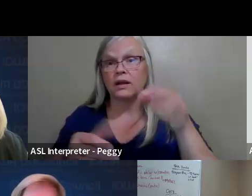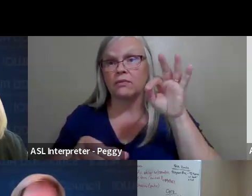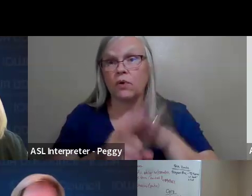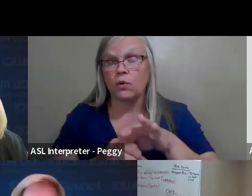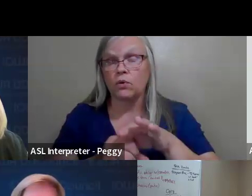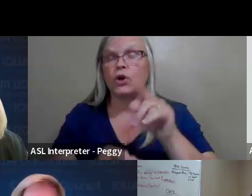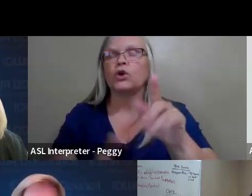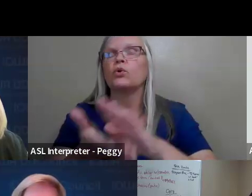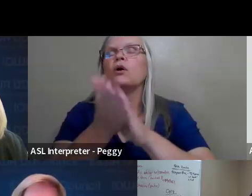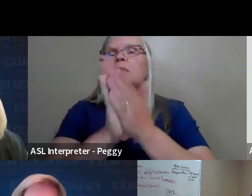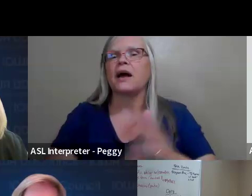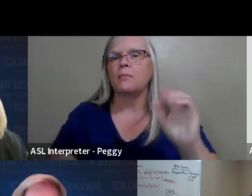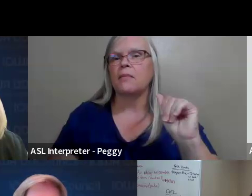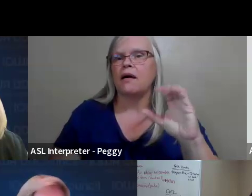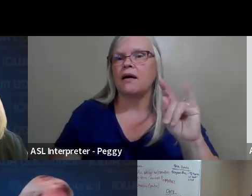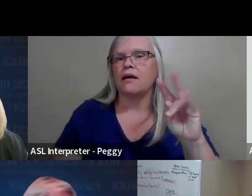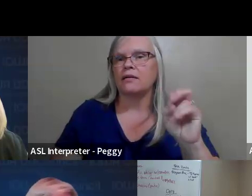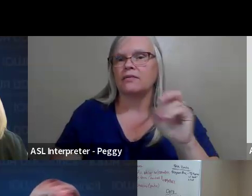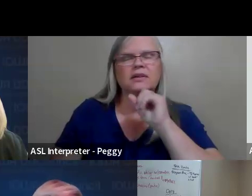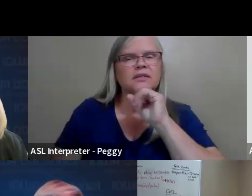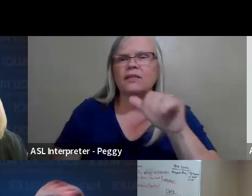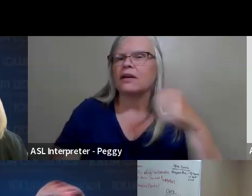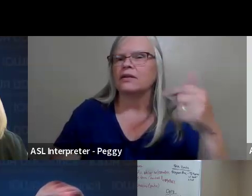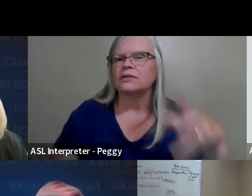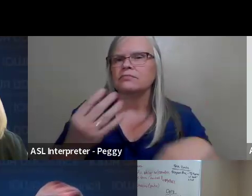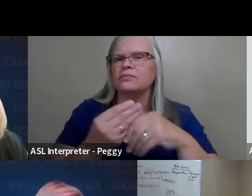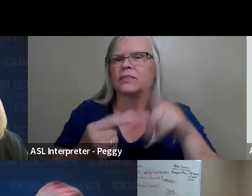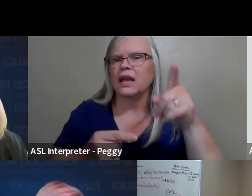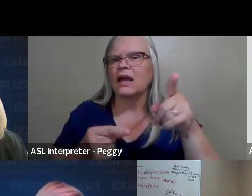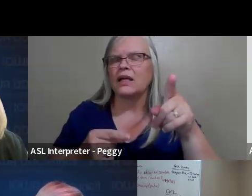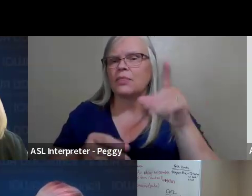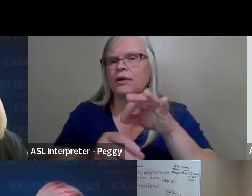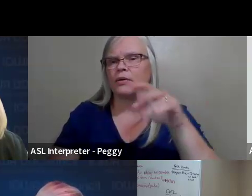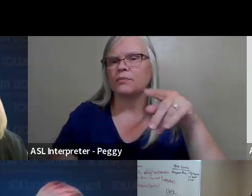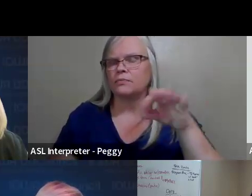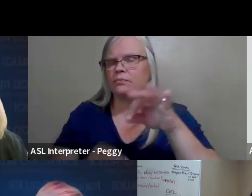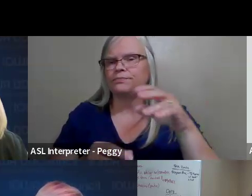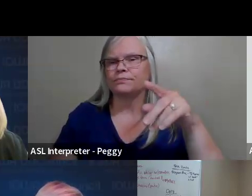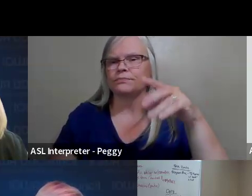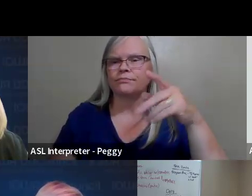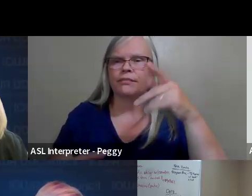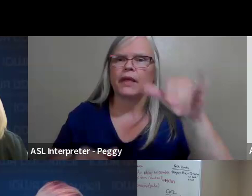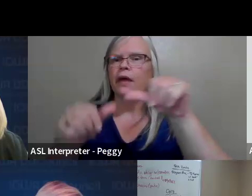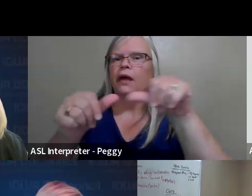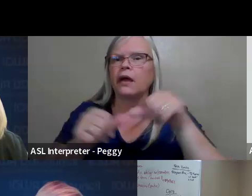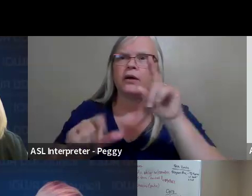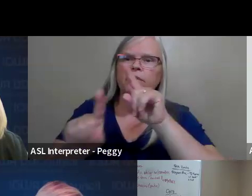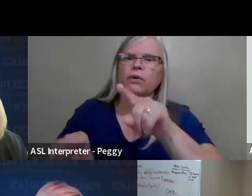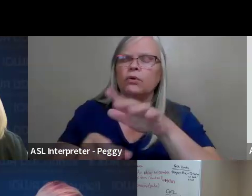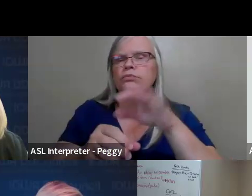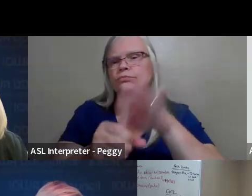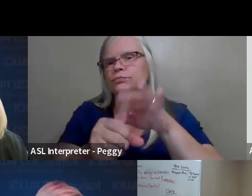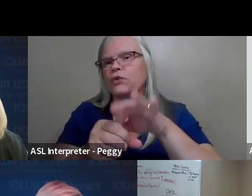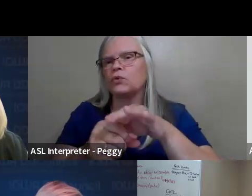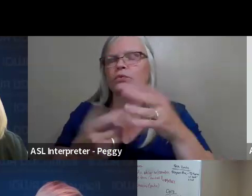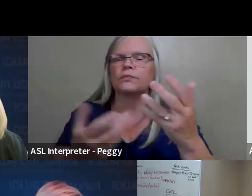return you to active. And there is nothing additional that you would need to do at the polling place. So when you show up to vote, you are going to have to